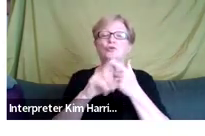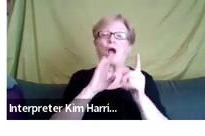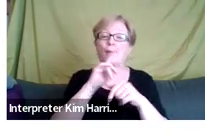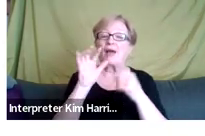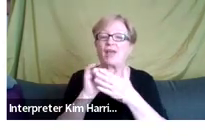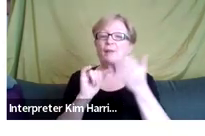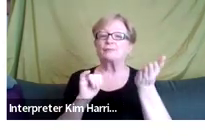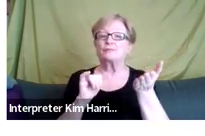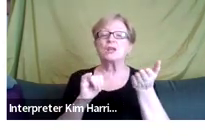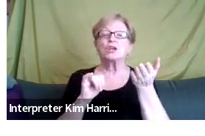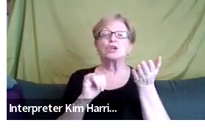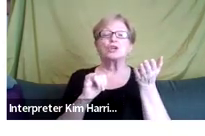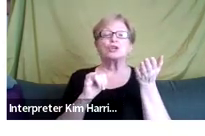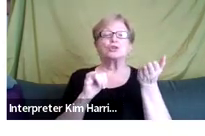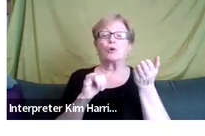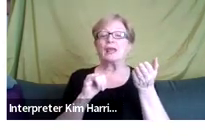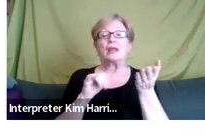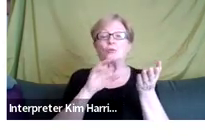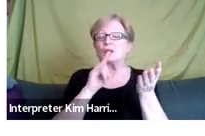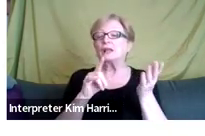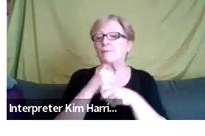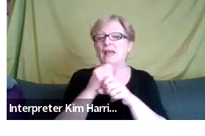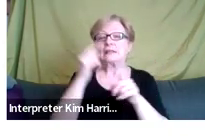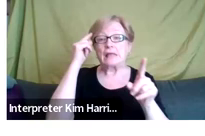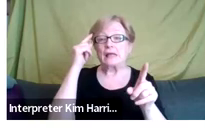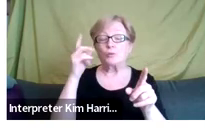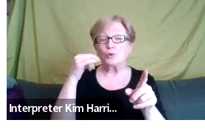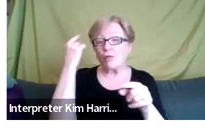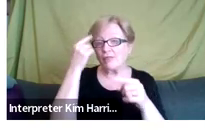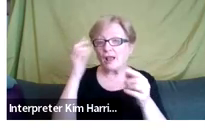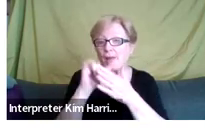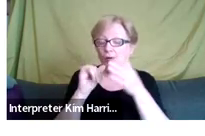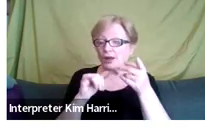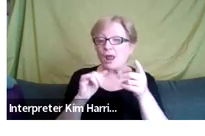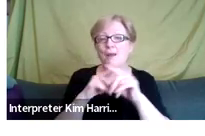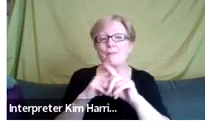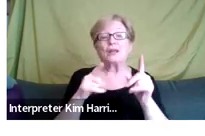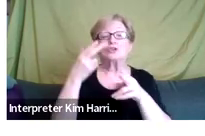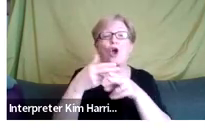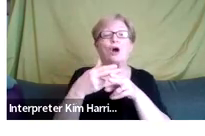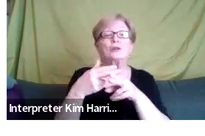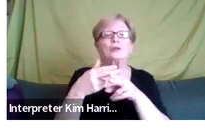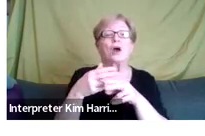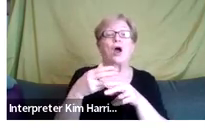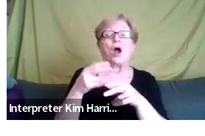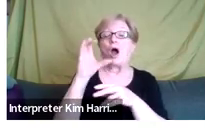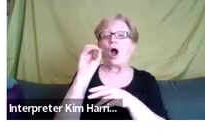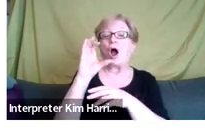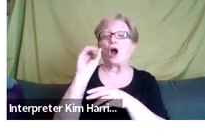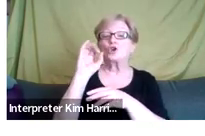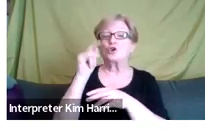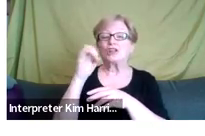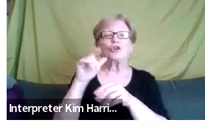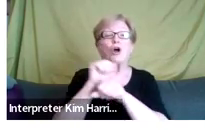it totally, makes sense when you think about it. But it's called occupational